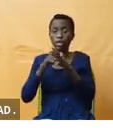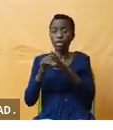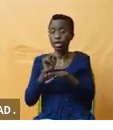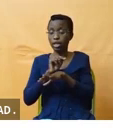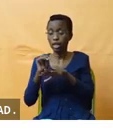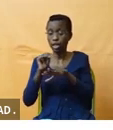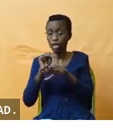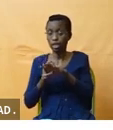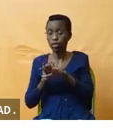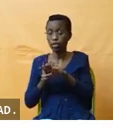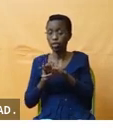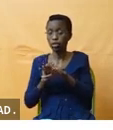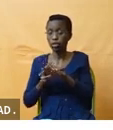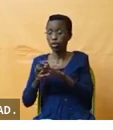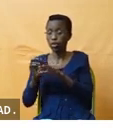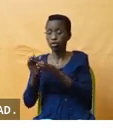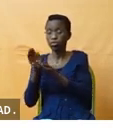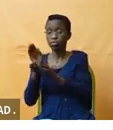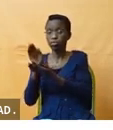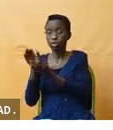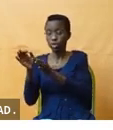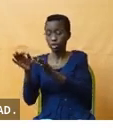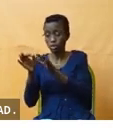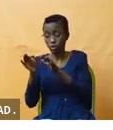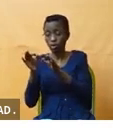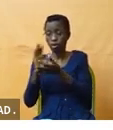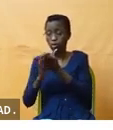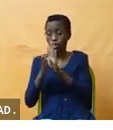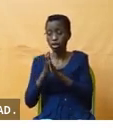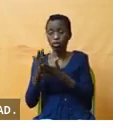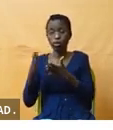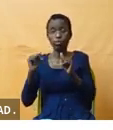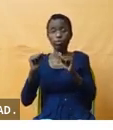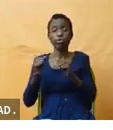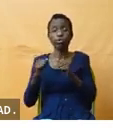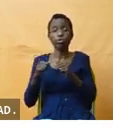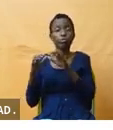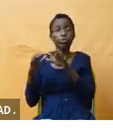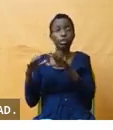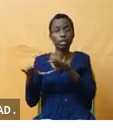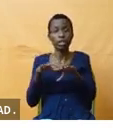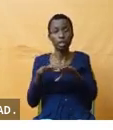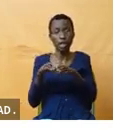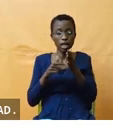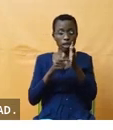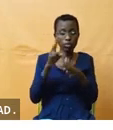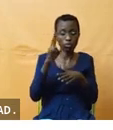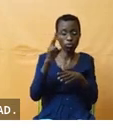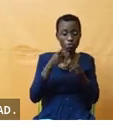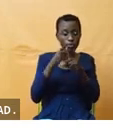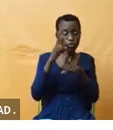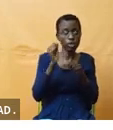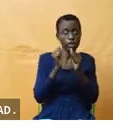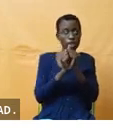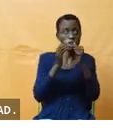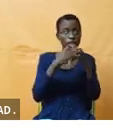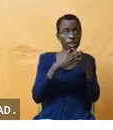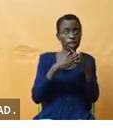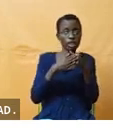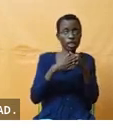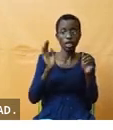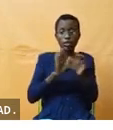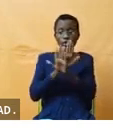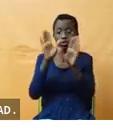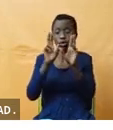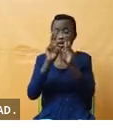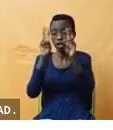that without it, I think we'll still be struggling. I'll give an example. Since 2019, Transparency International